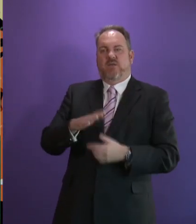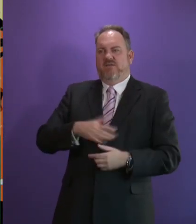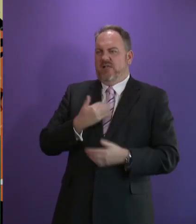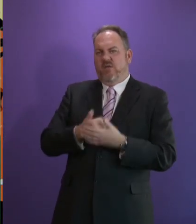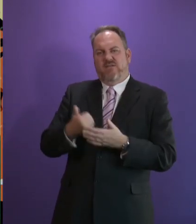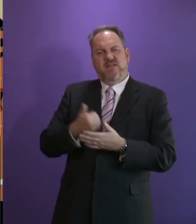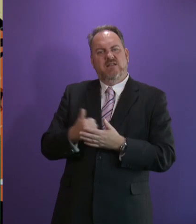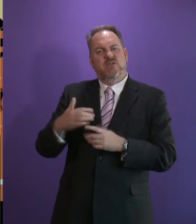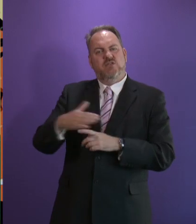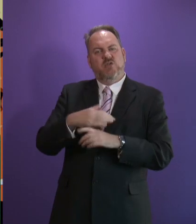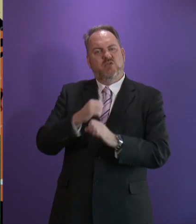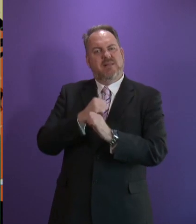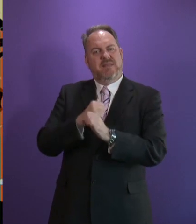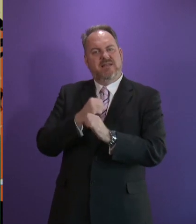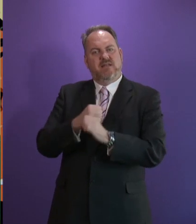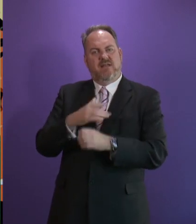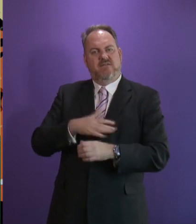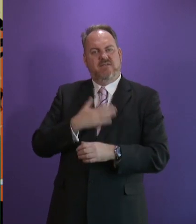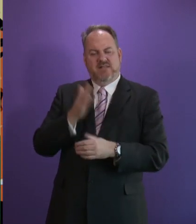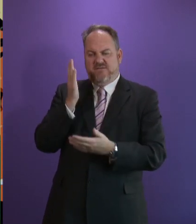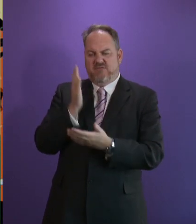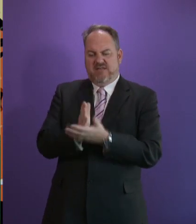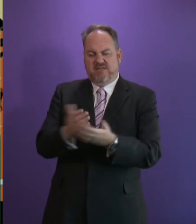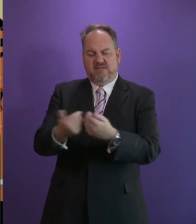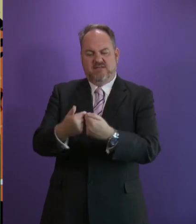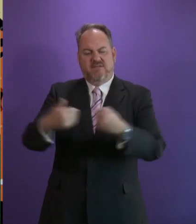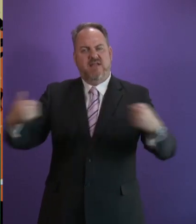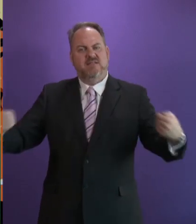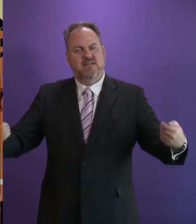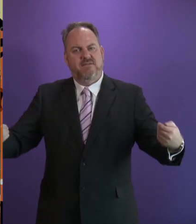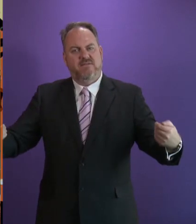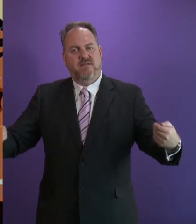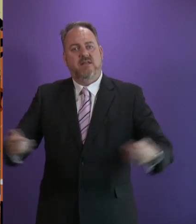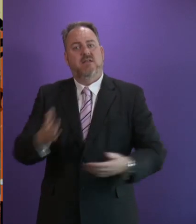and never the two shall meet, which is very frustrating. It can obviously